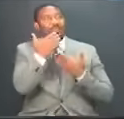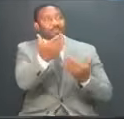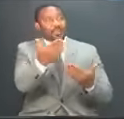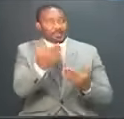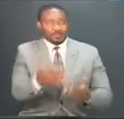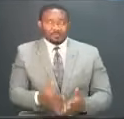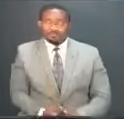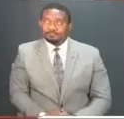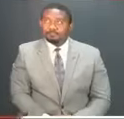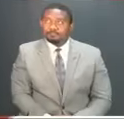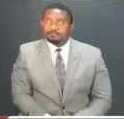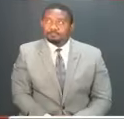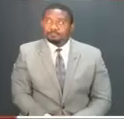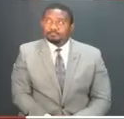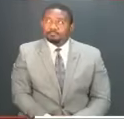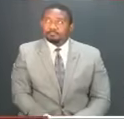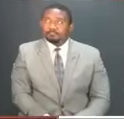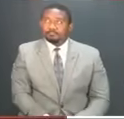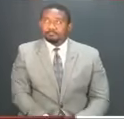much.